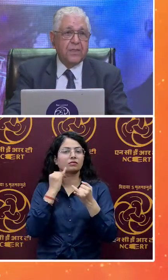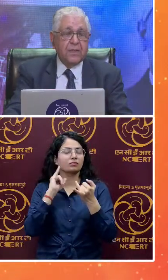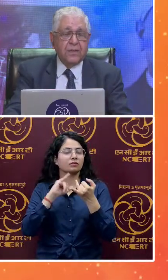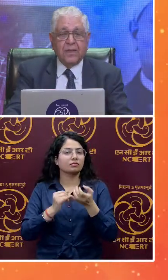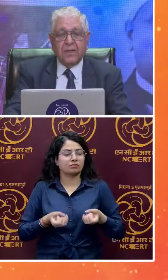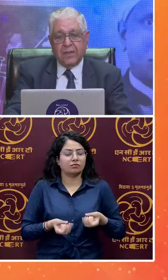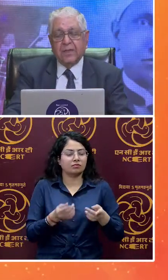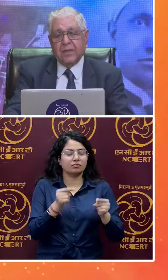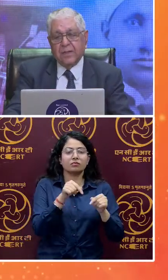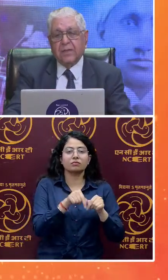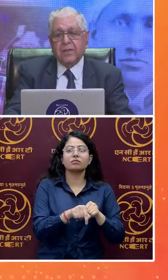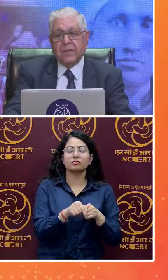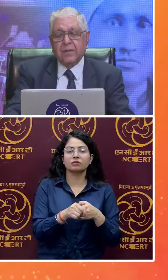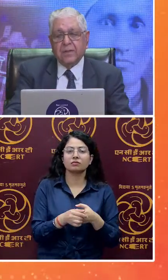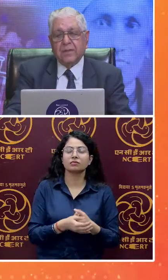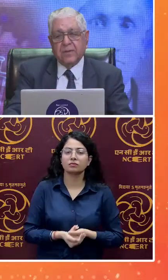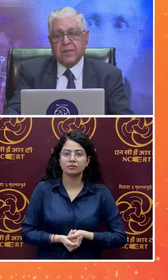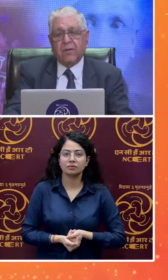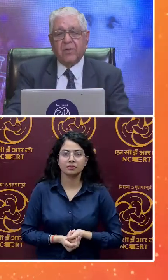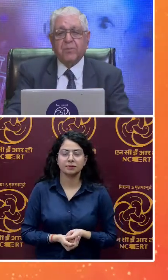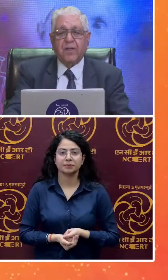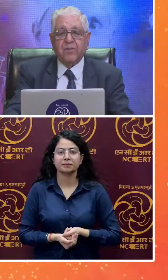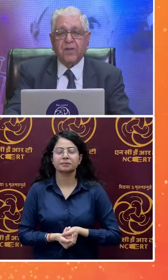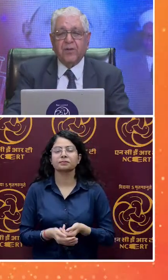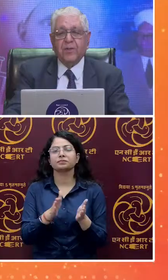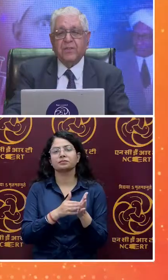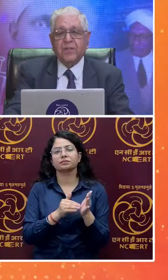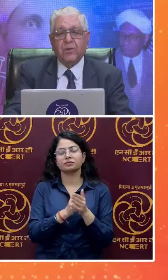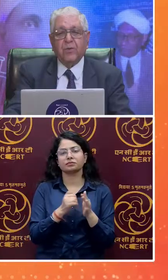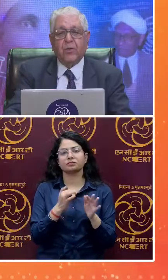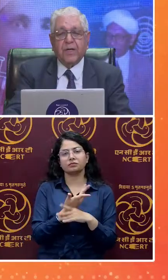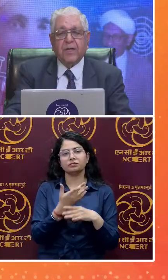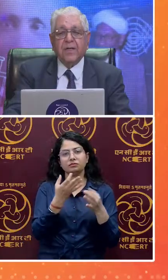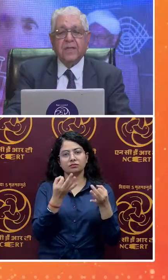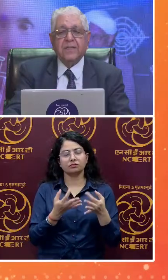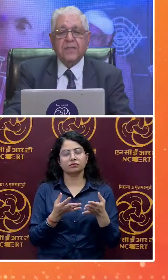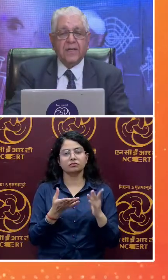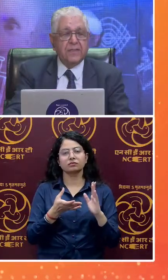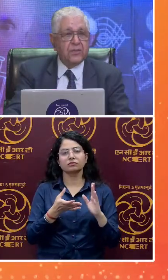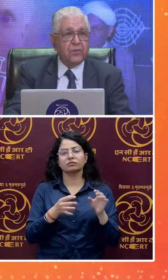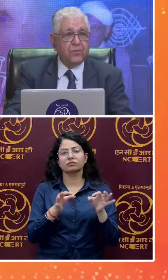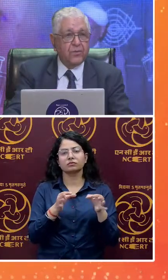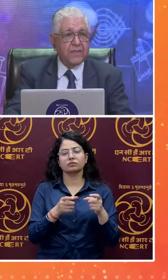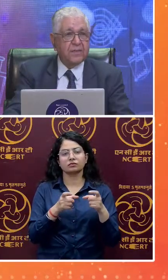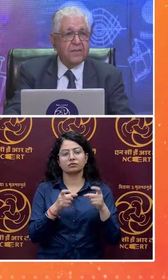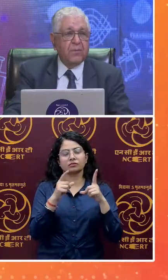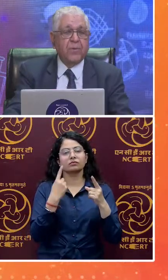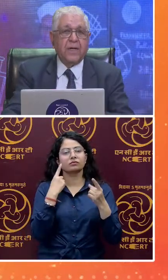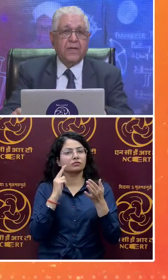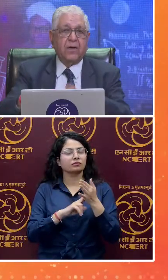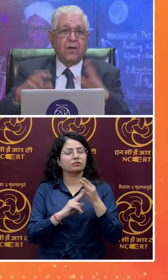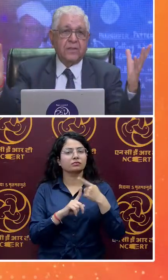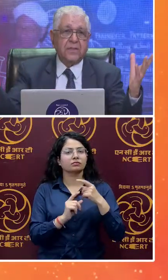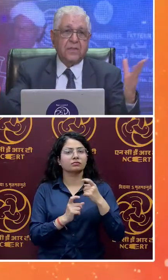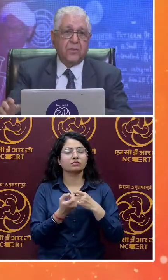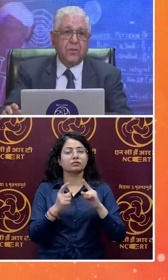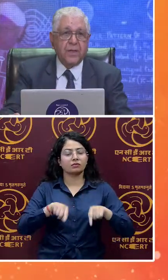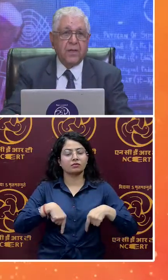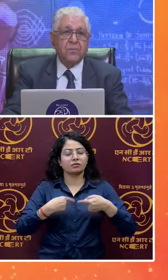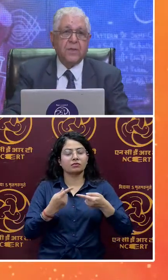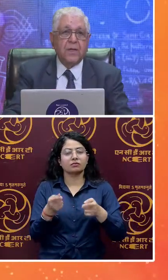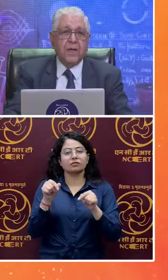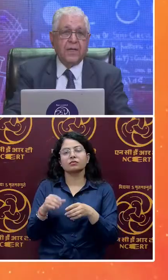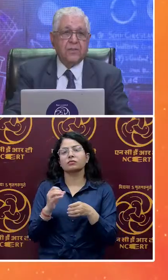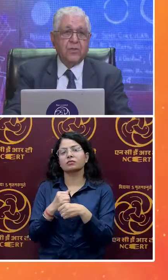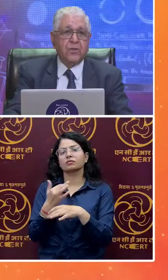proposes the establishment of the new institute, he wanted initially an institute for physics, but later on this institute